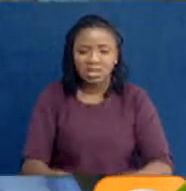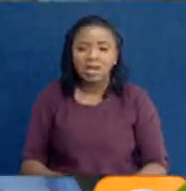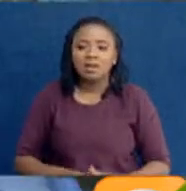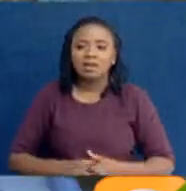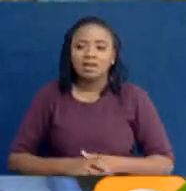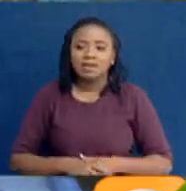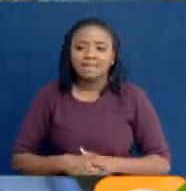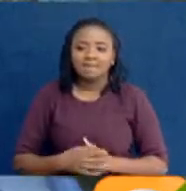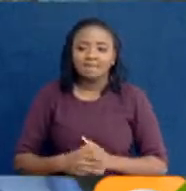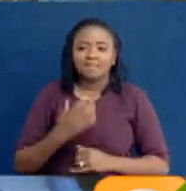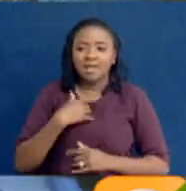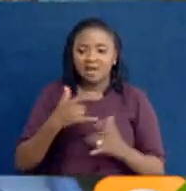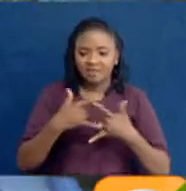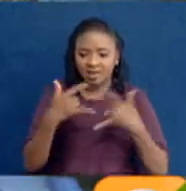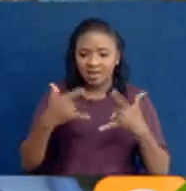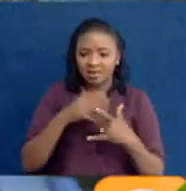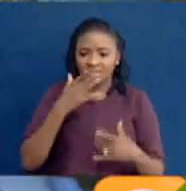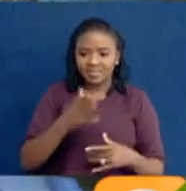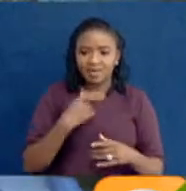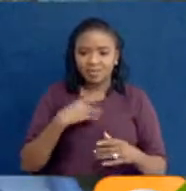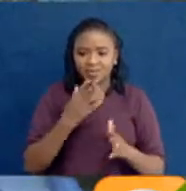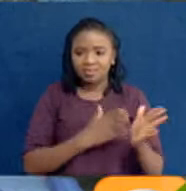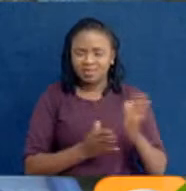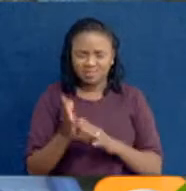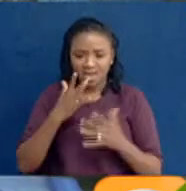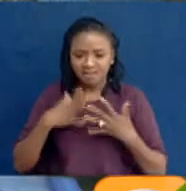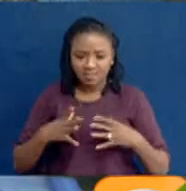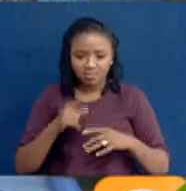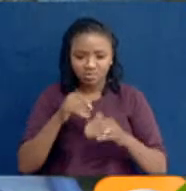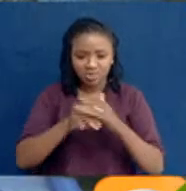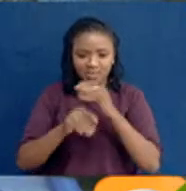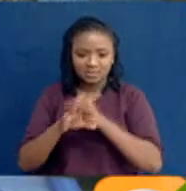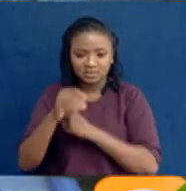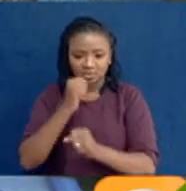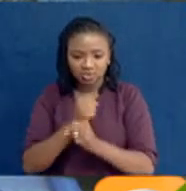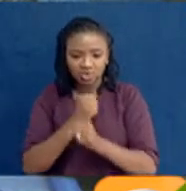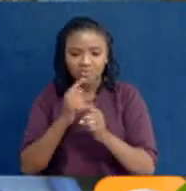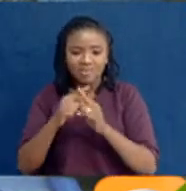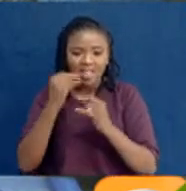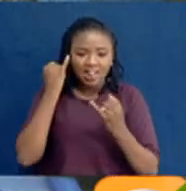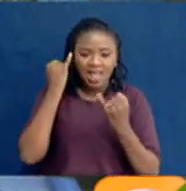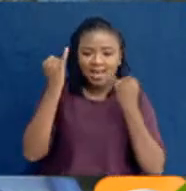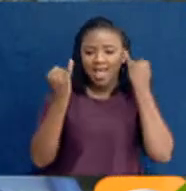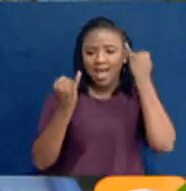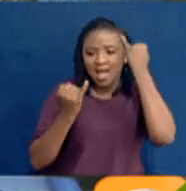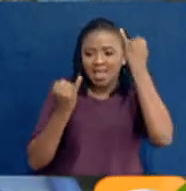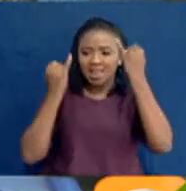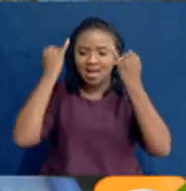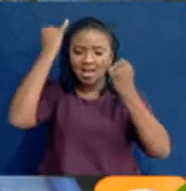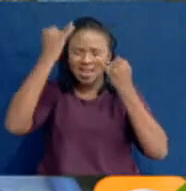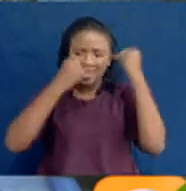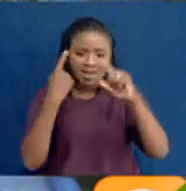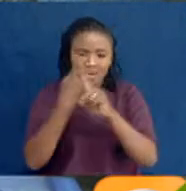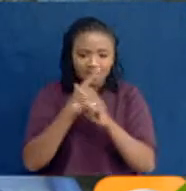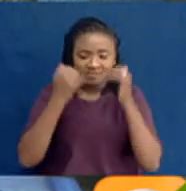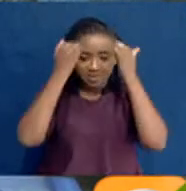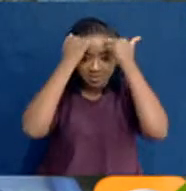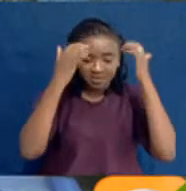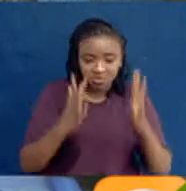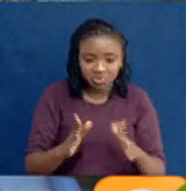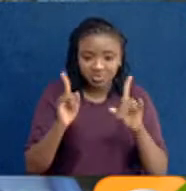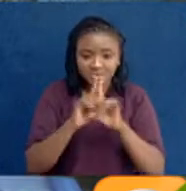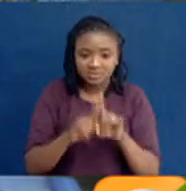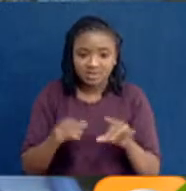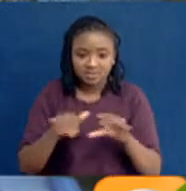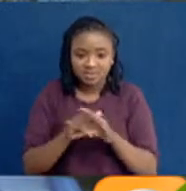industry. The main link is preparing people for jobs. But in terms of the ideas that both students and faculty members may have for products